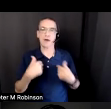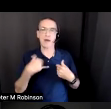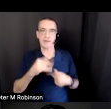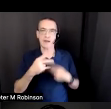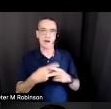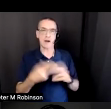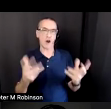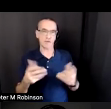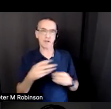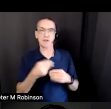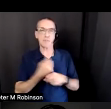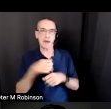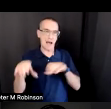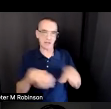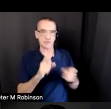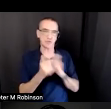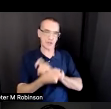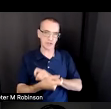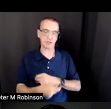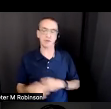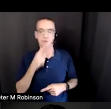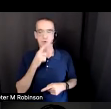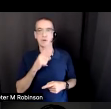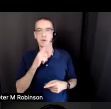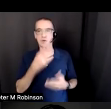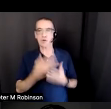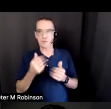conversations and to make actionable change. So very good to be with you all